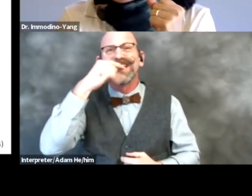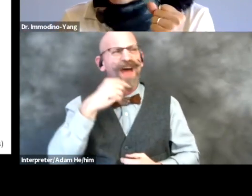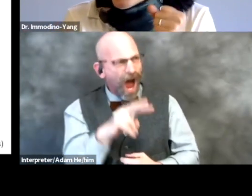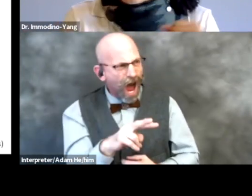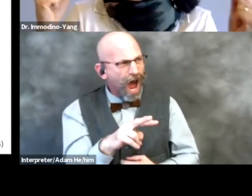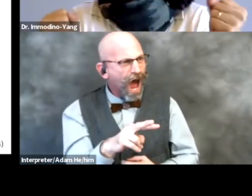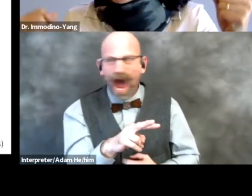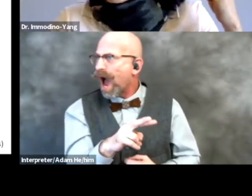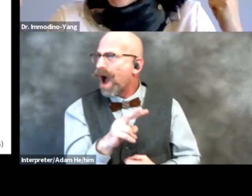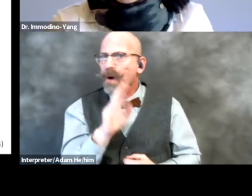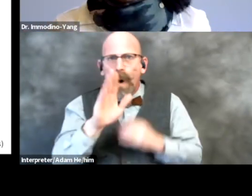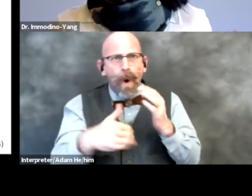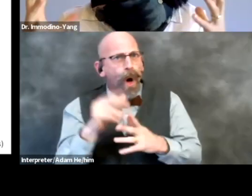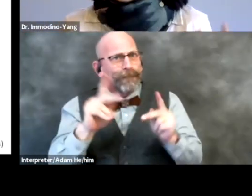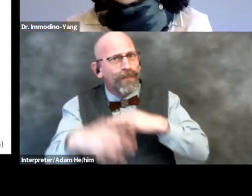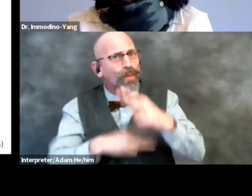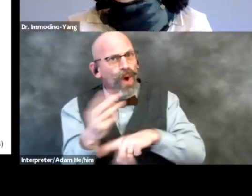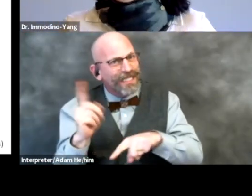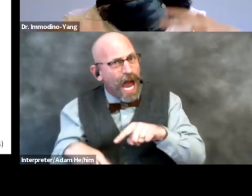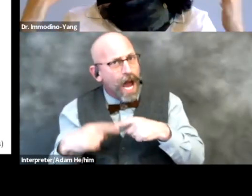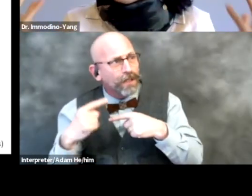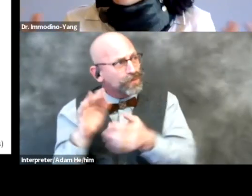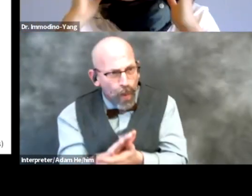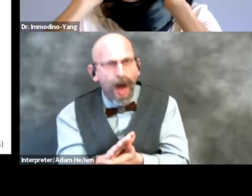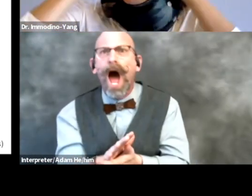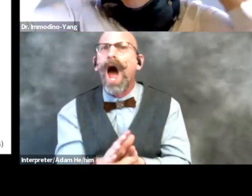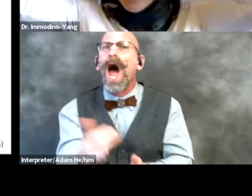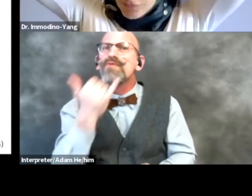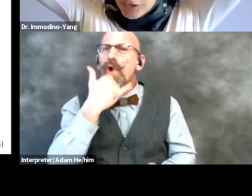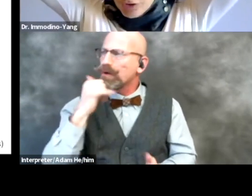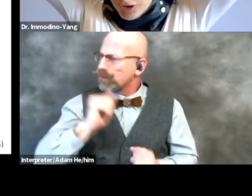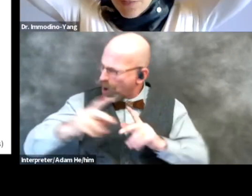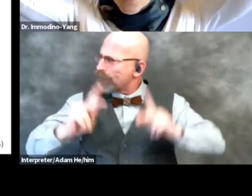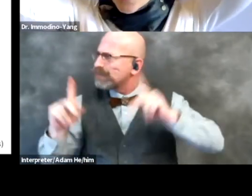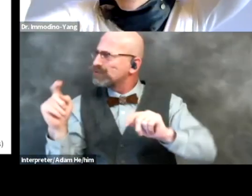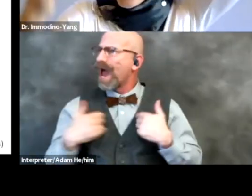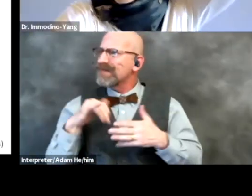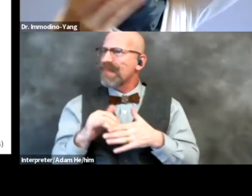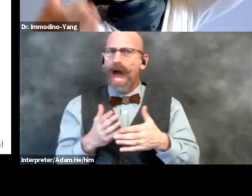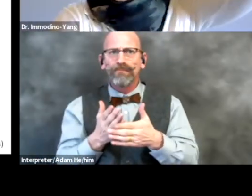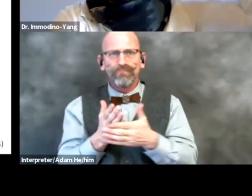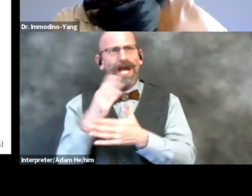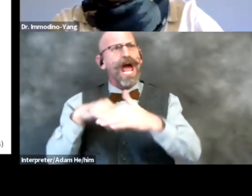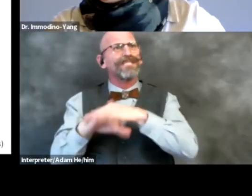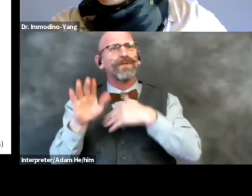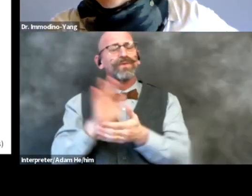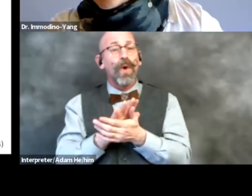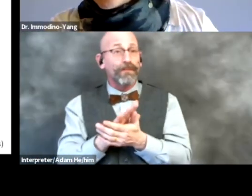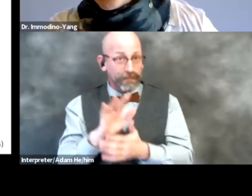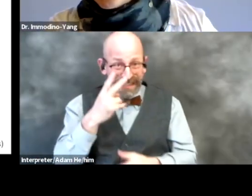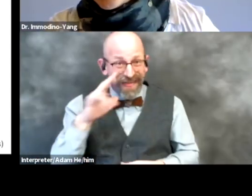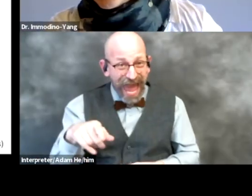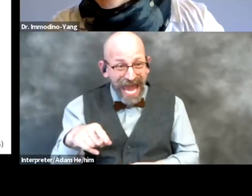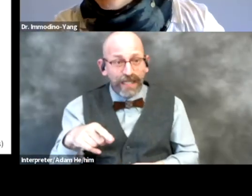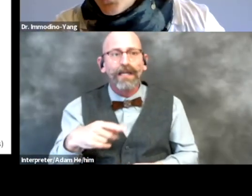school. That's not right. Everyone everywhere, right? Those things, the more they show activation in these canonical regions that we know